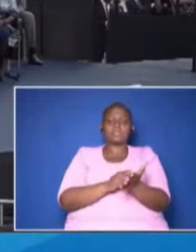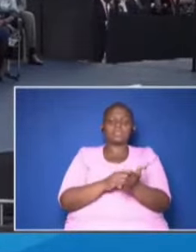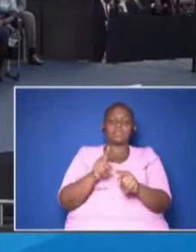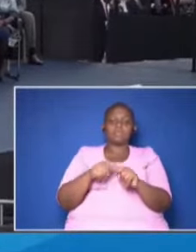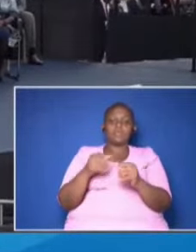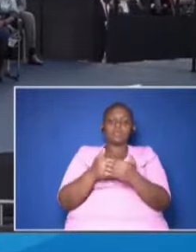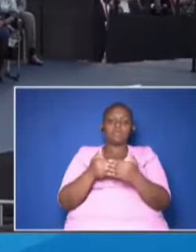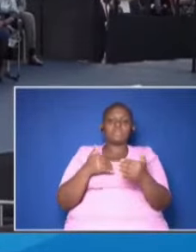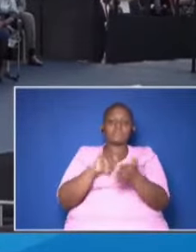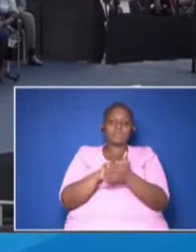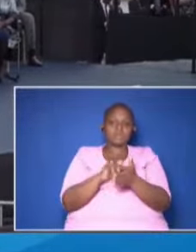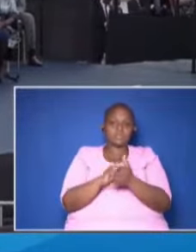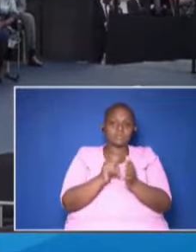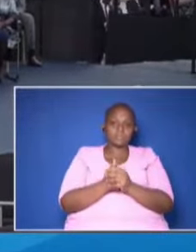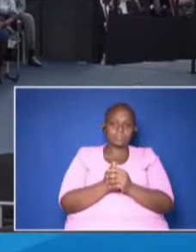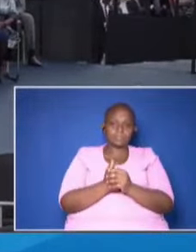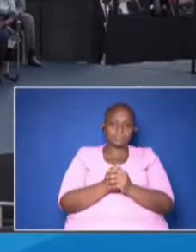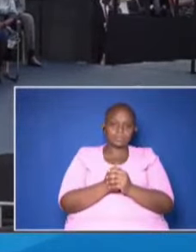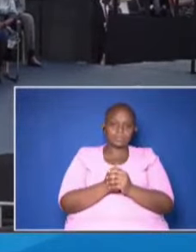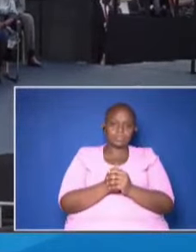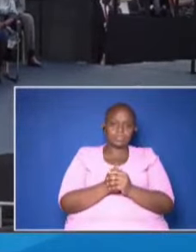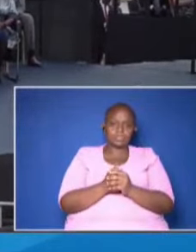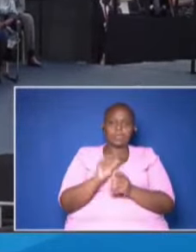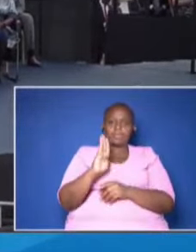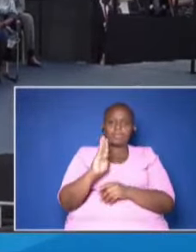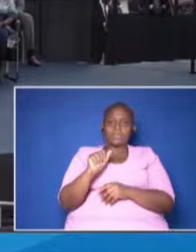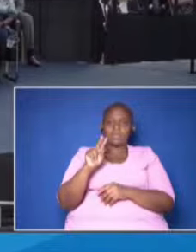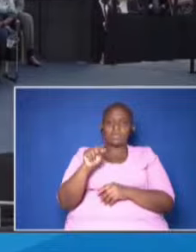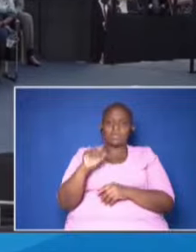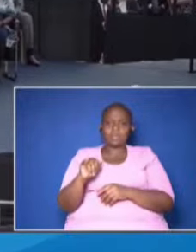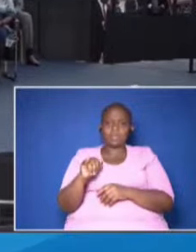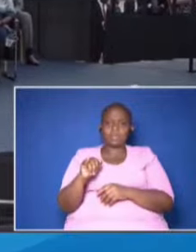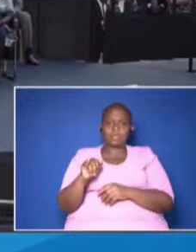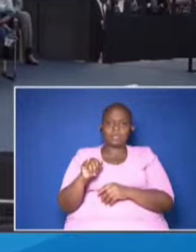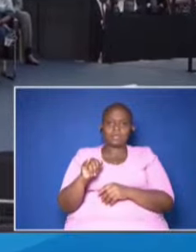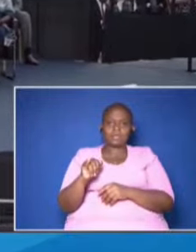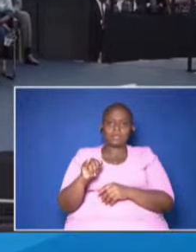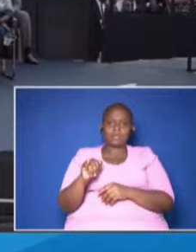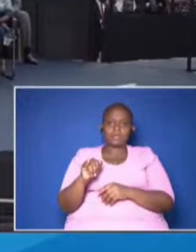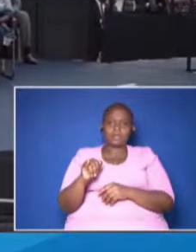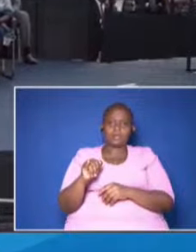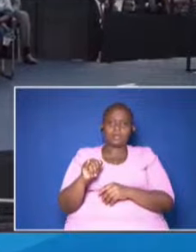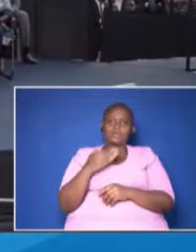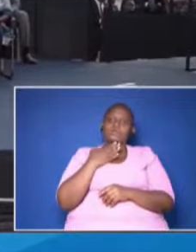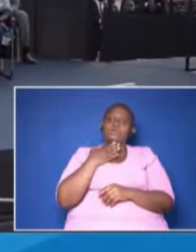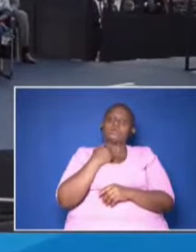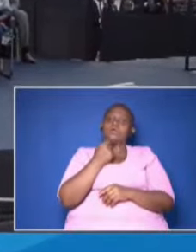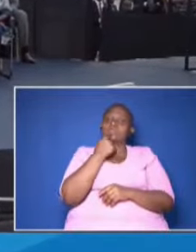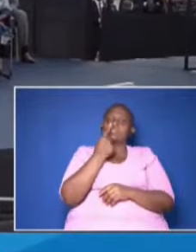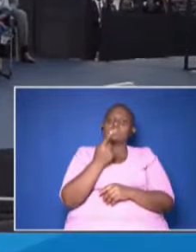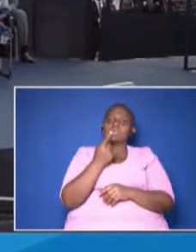before that Ben wants to tell you why he is not wearing